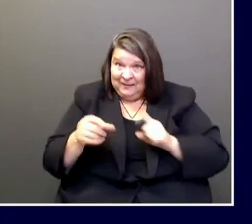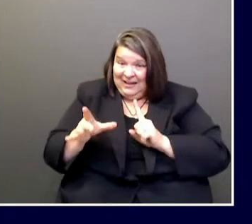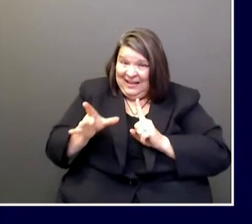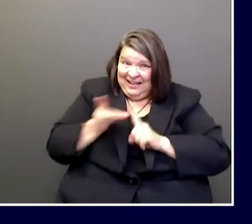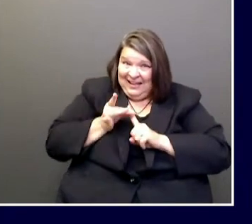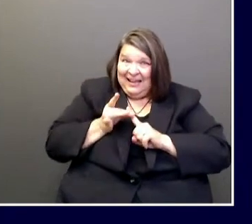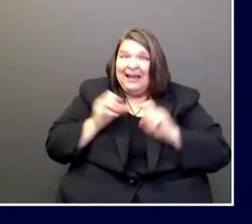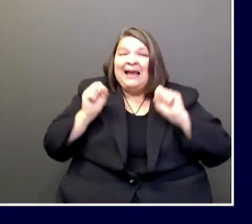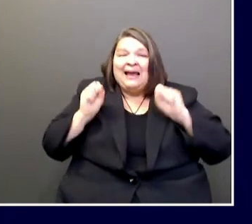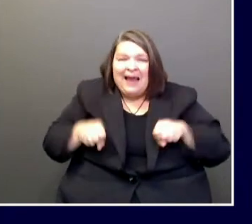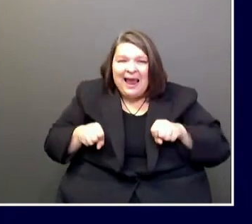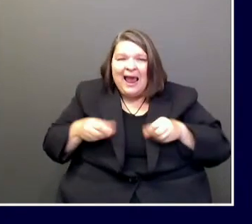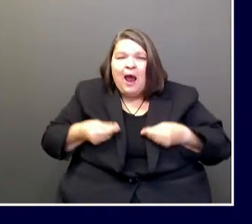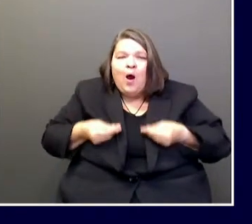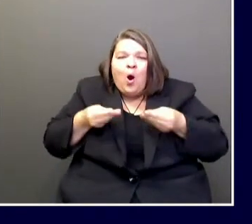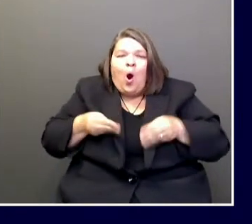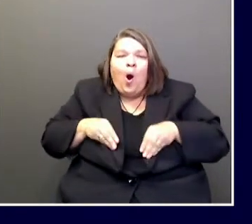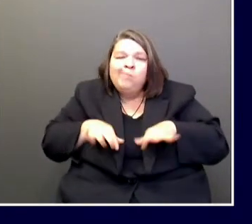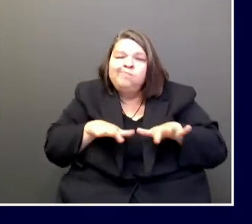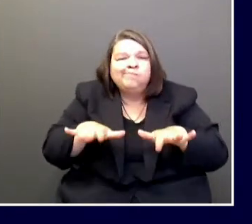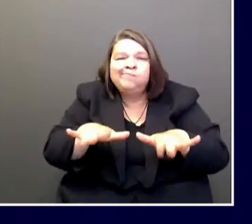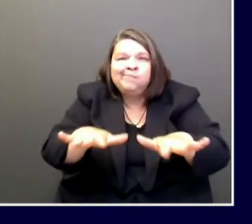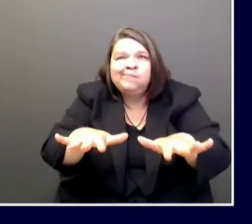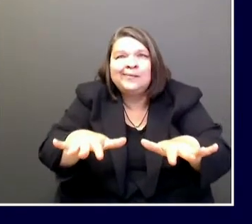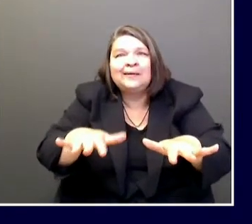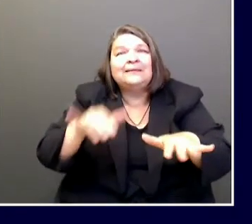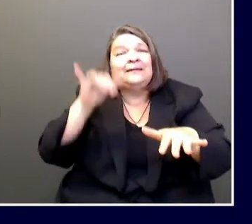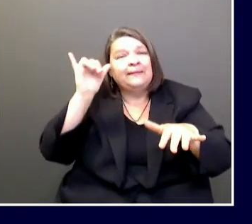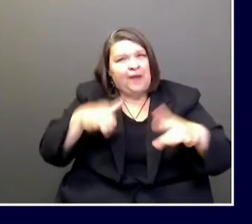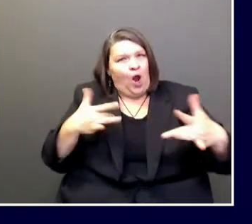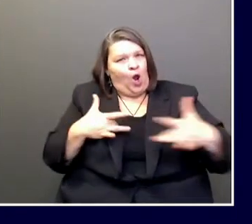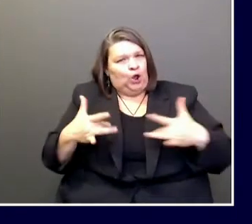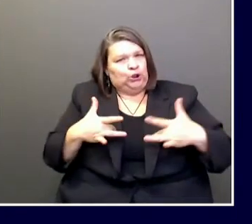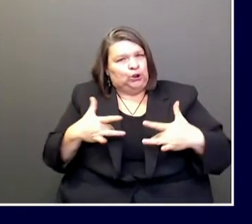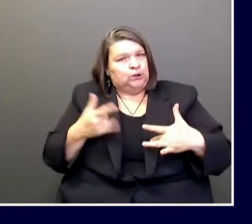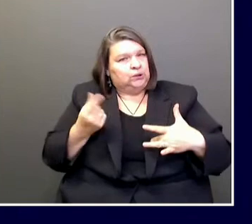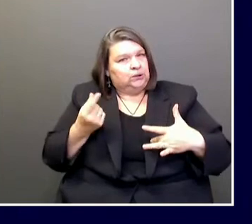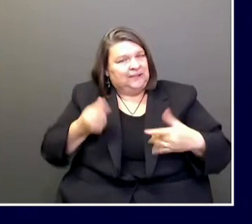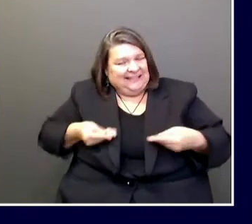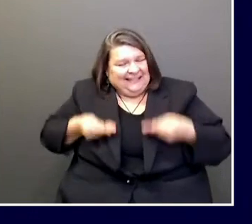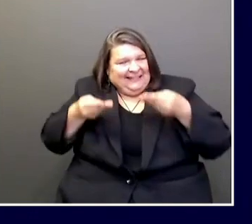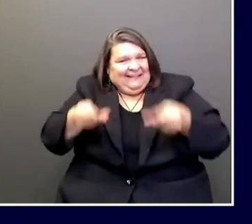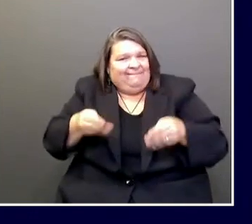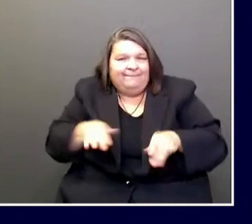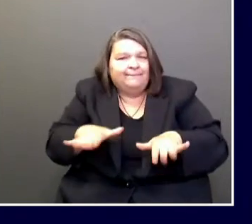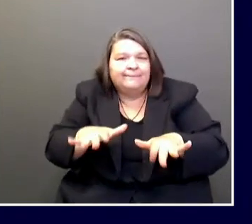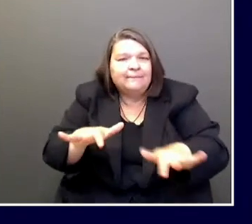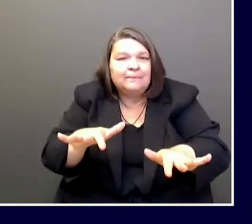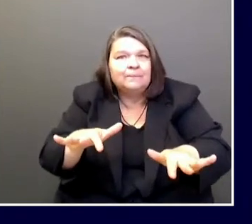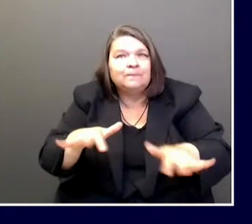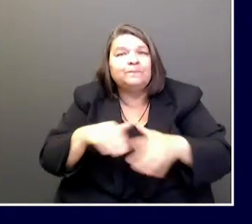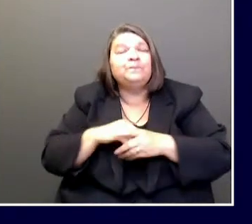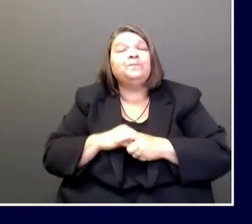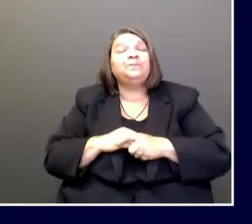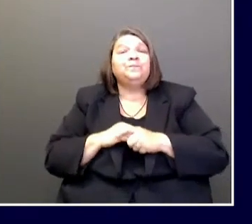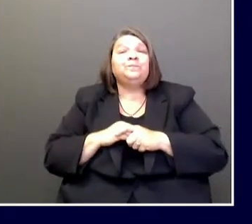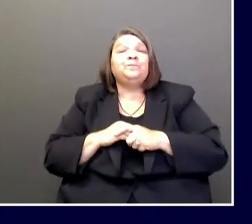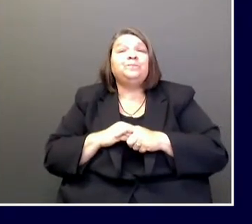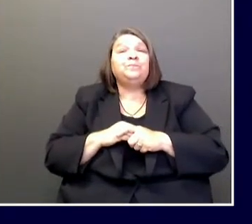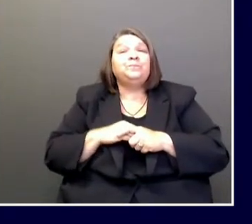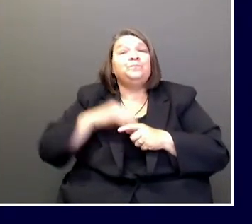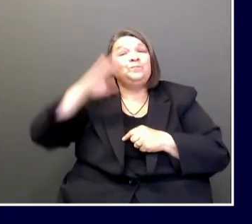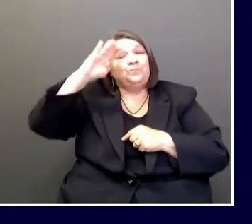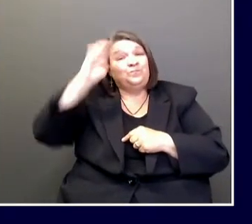of protection. If I were, if I were talking to my mom about this just last night, and she asked me a variation of that